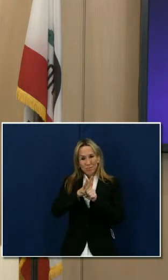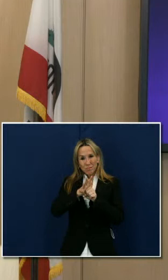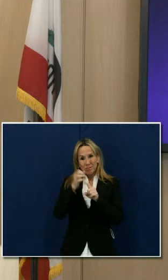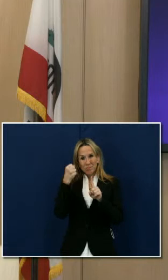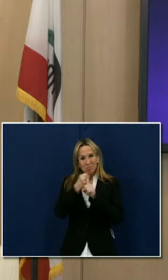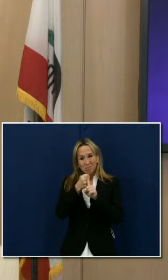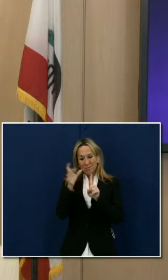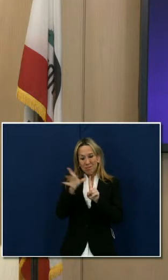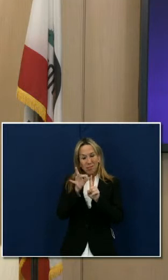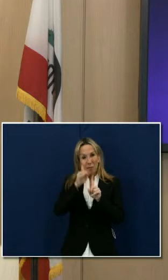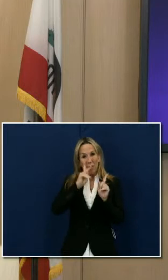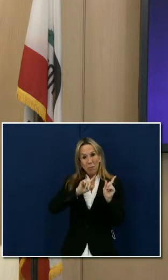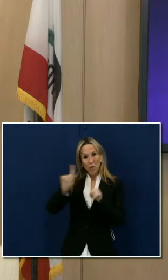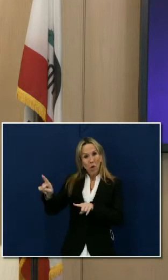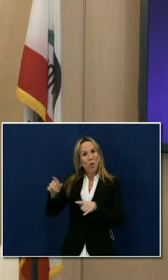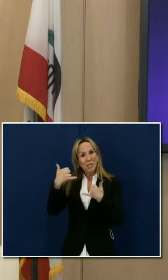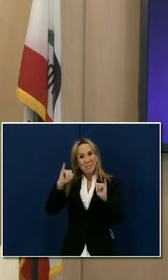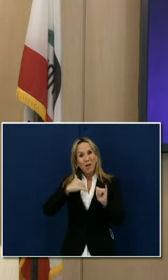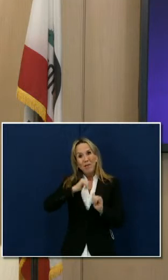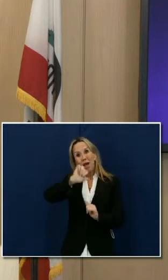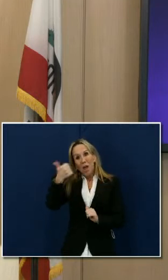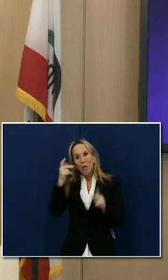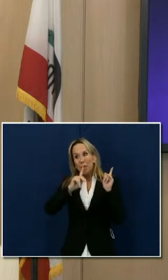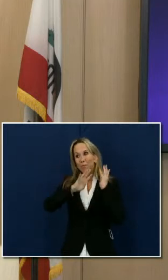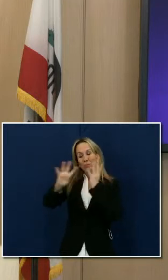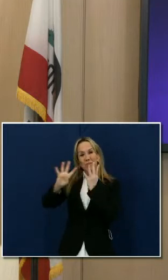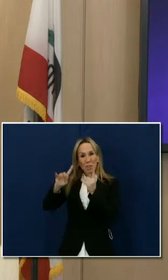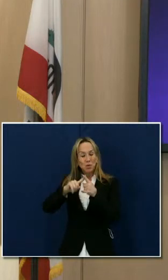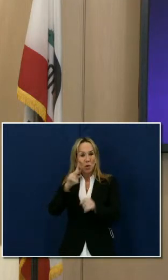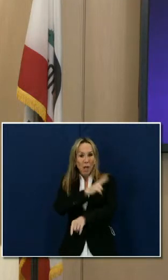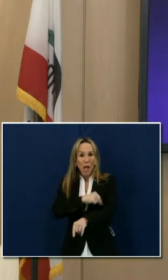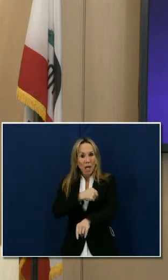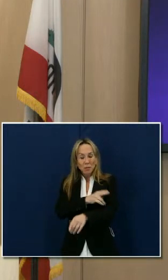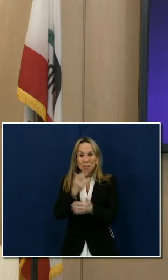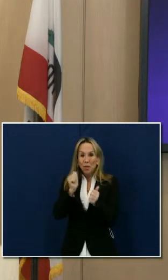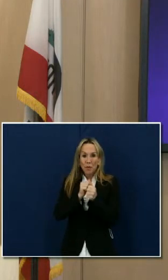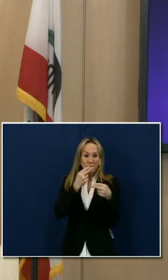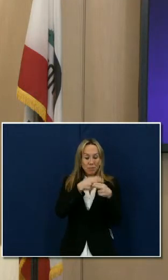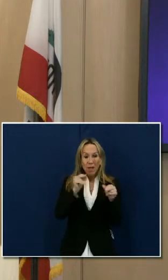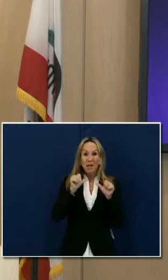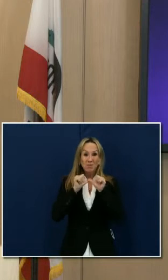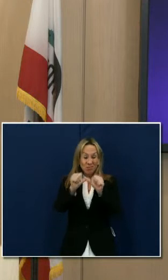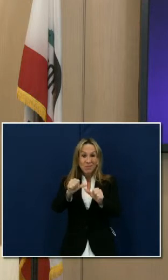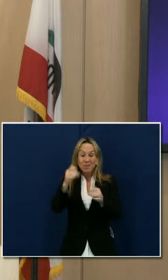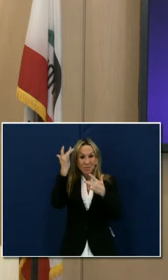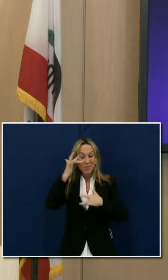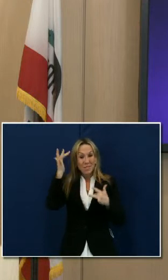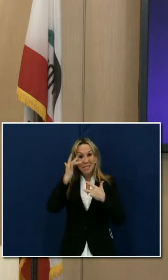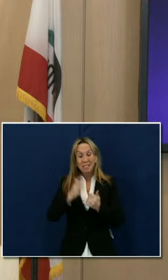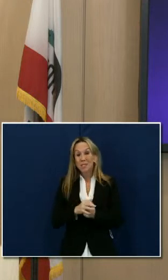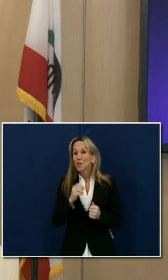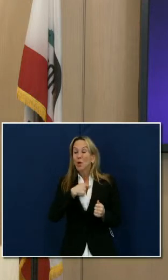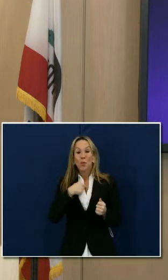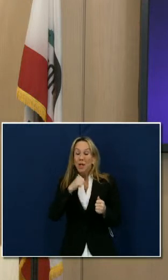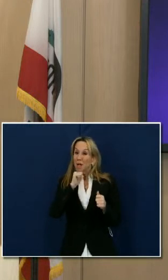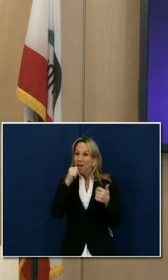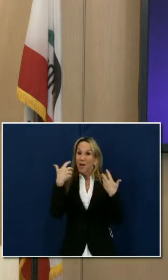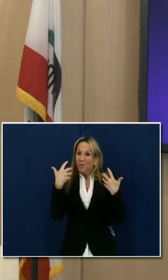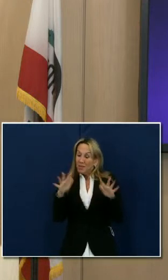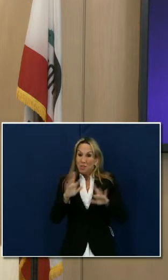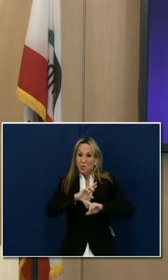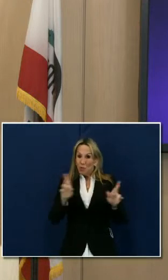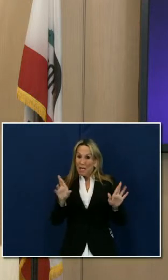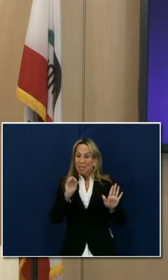other illnesses and chronic diseases. We haven't crossed the goal line yet, so let's not spike the